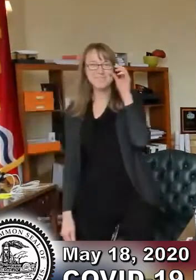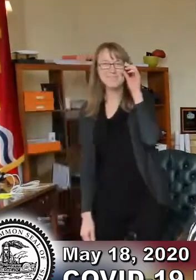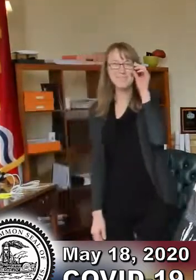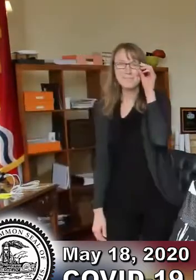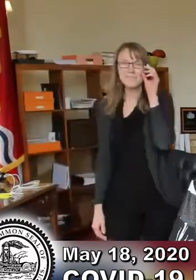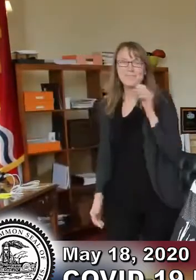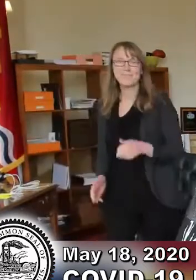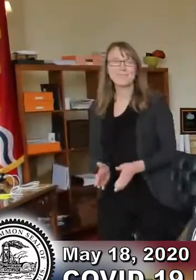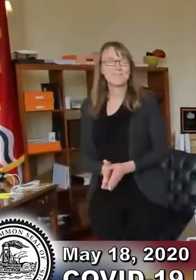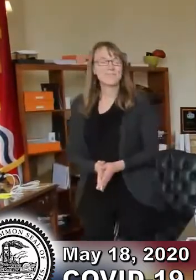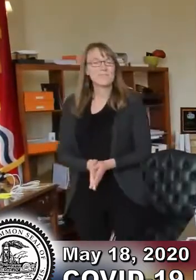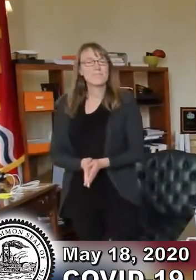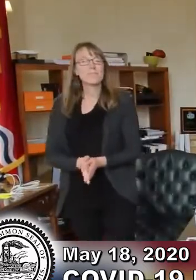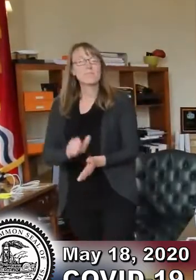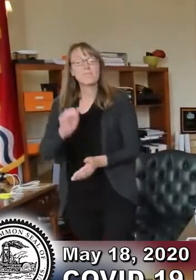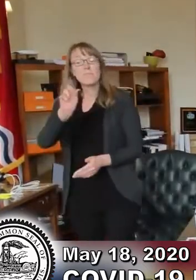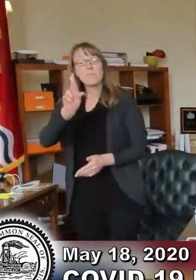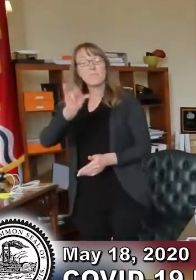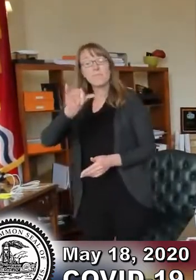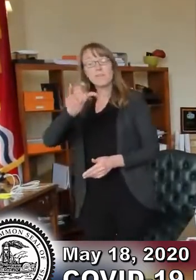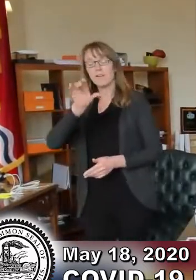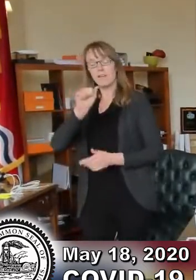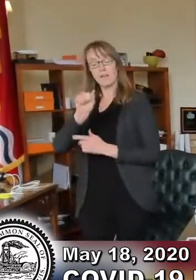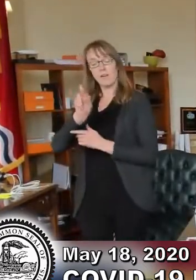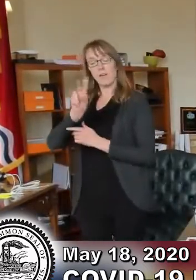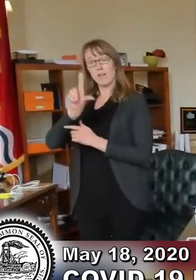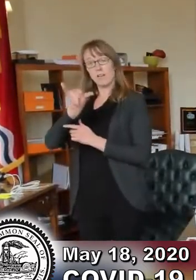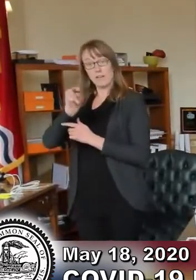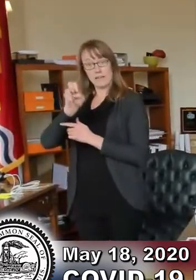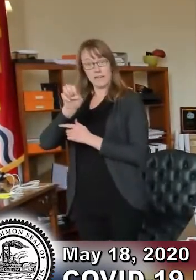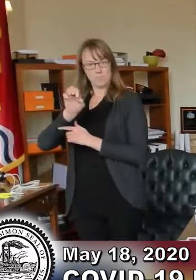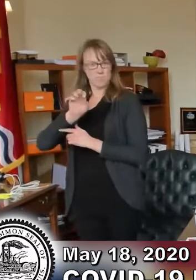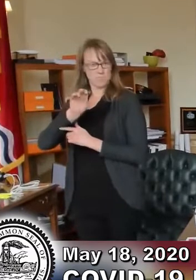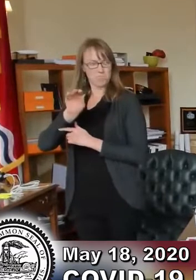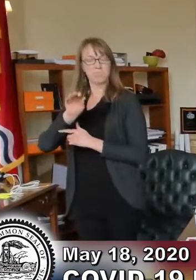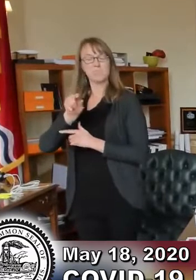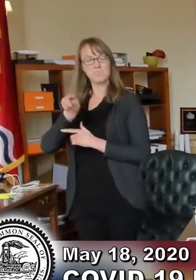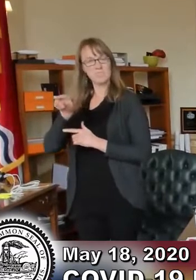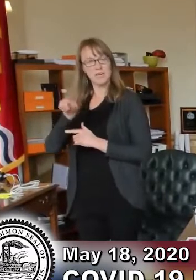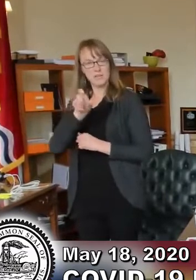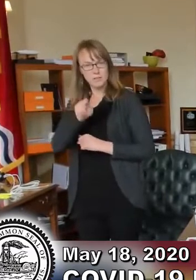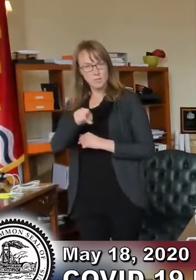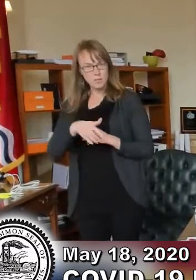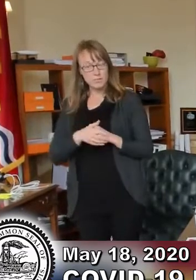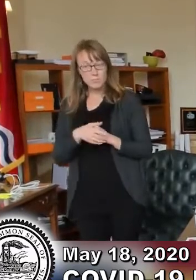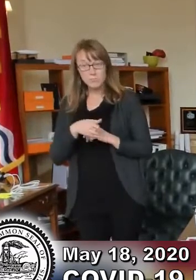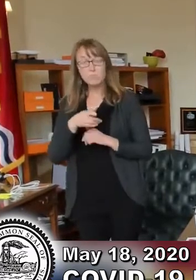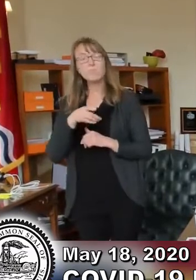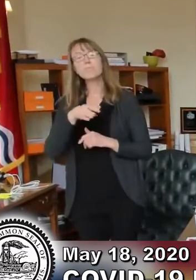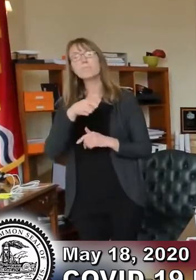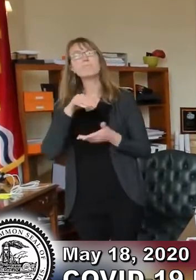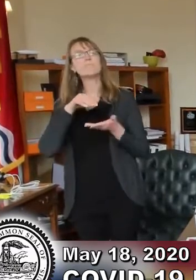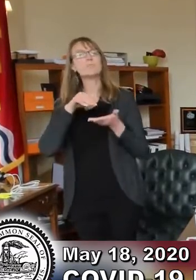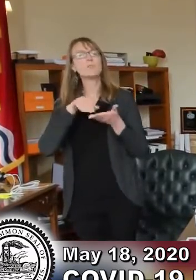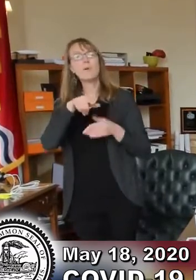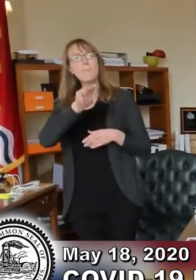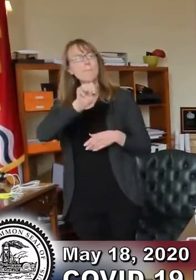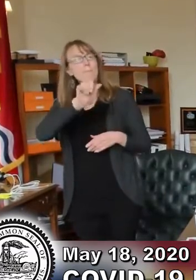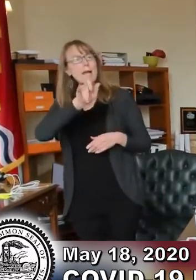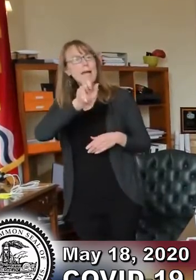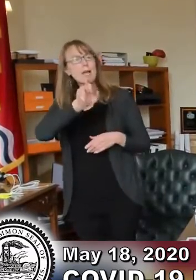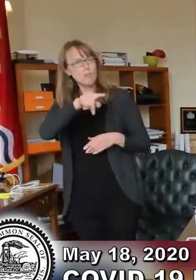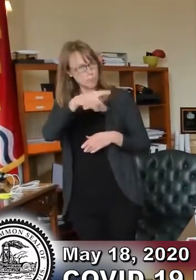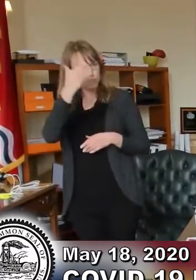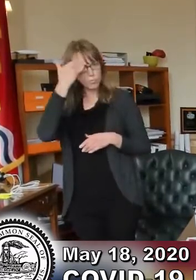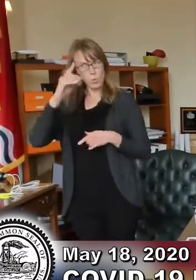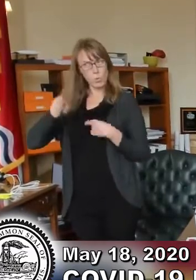Good. Arlene's question, Mayor, is do you happen to know, speaking of the courts a little bit ago, do you happen to know when the courts